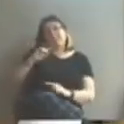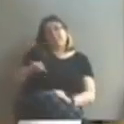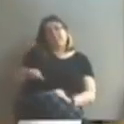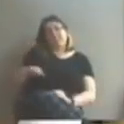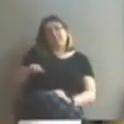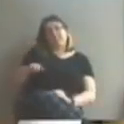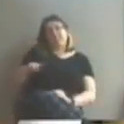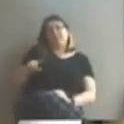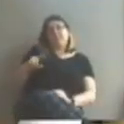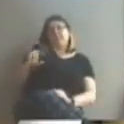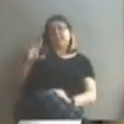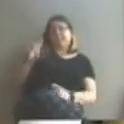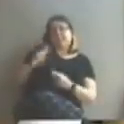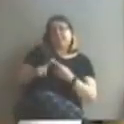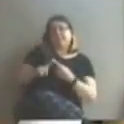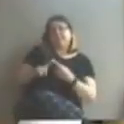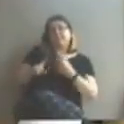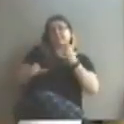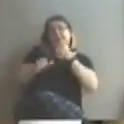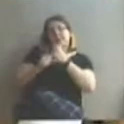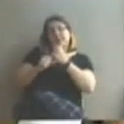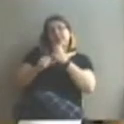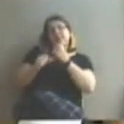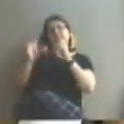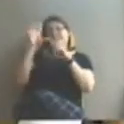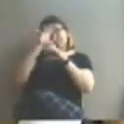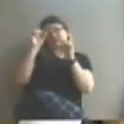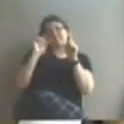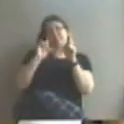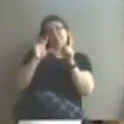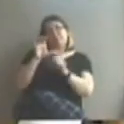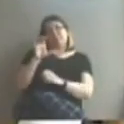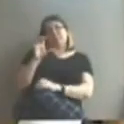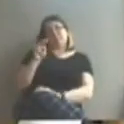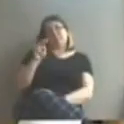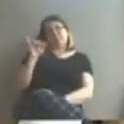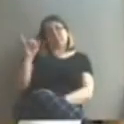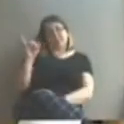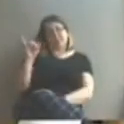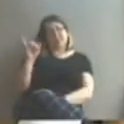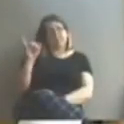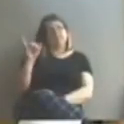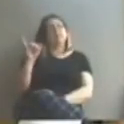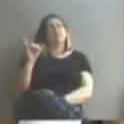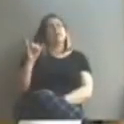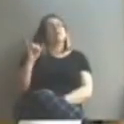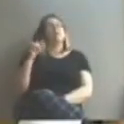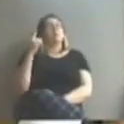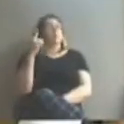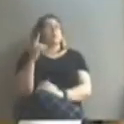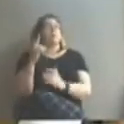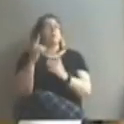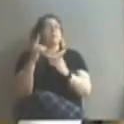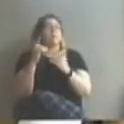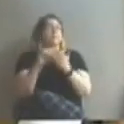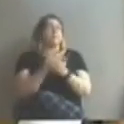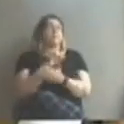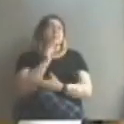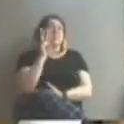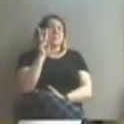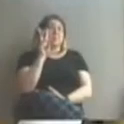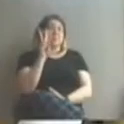the Assistant Superintendent for Curriculum and Instruction. A really important page that I want to take my time with is page